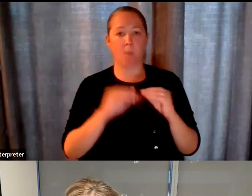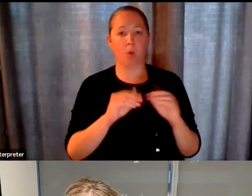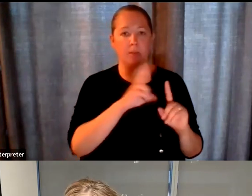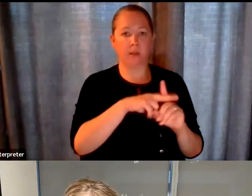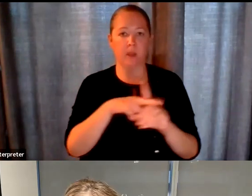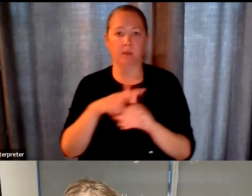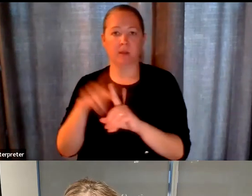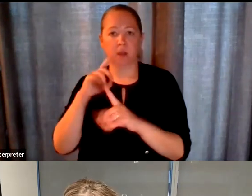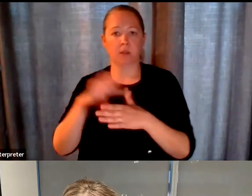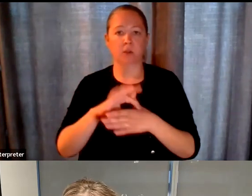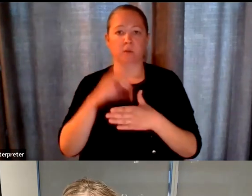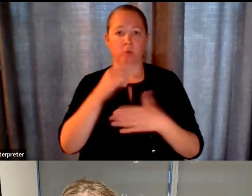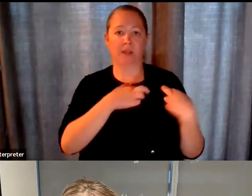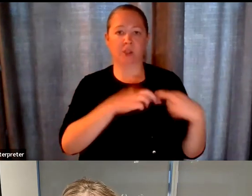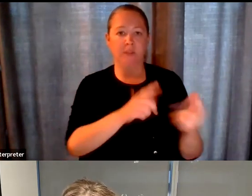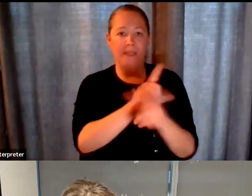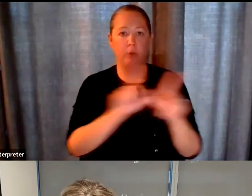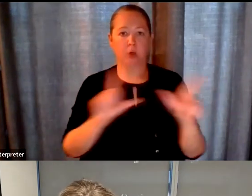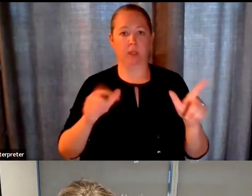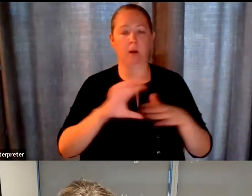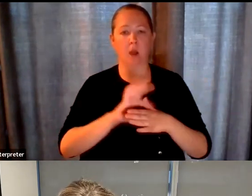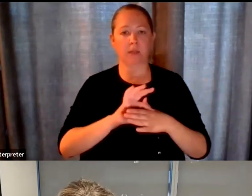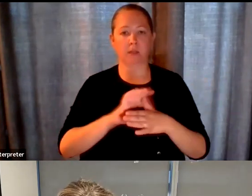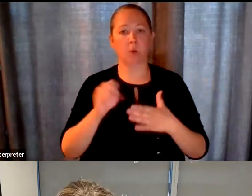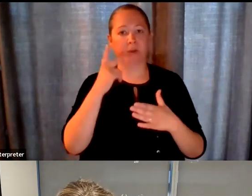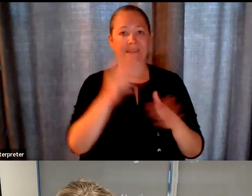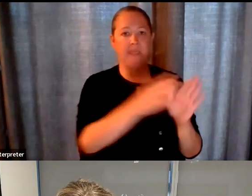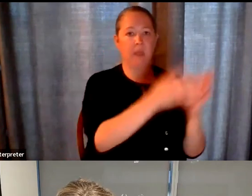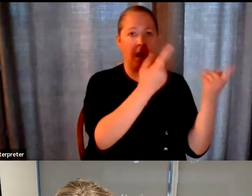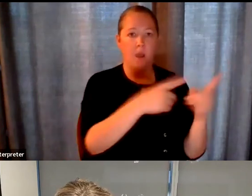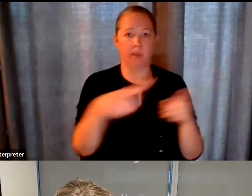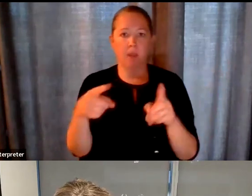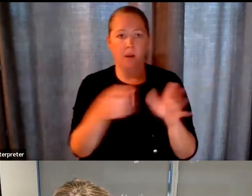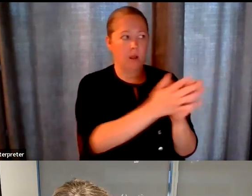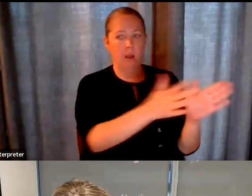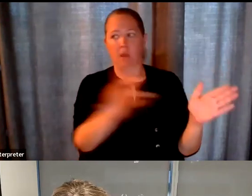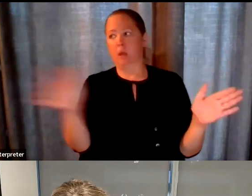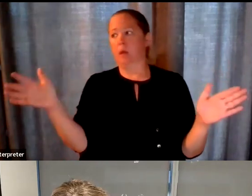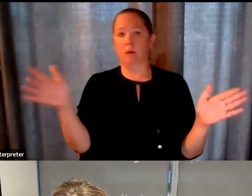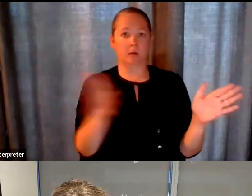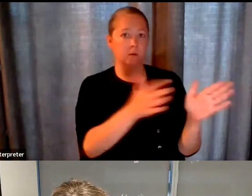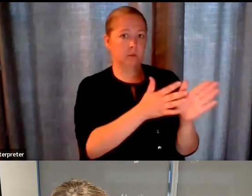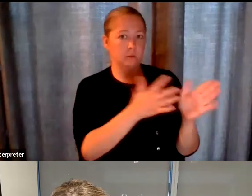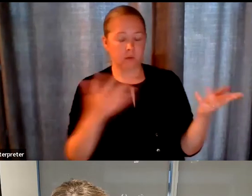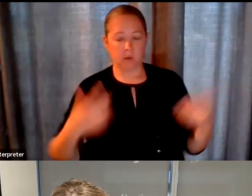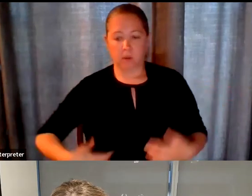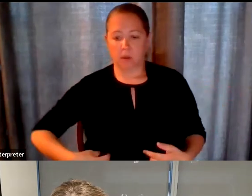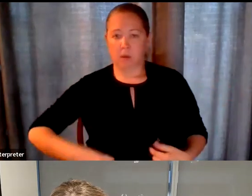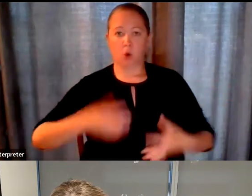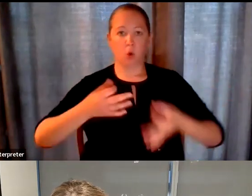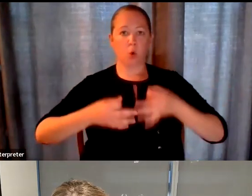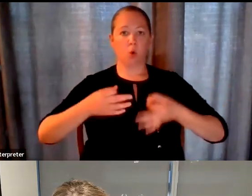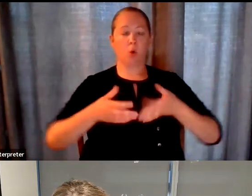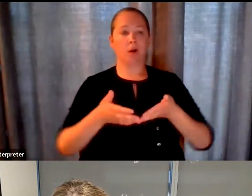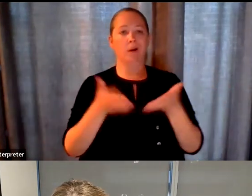in the religious liberty context. So we're seeing this across the board, and it's still, the court left open a